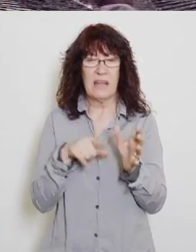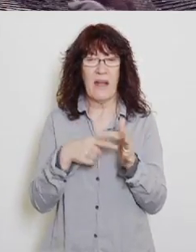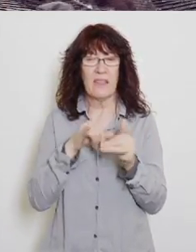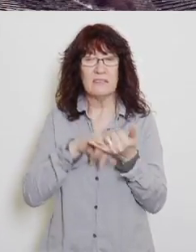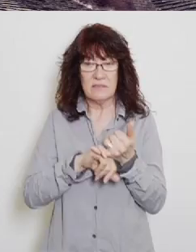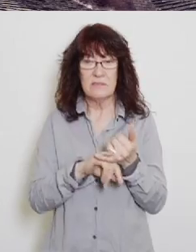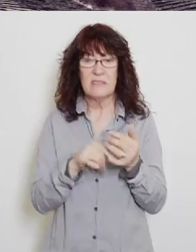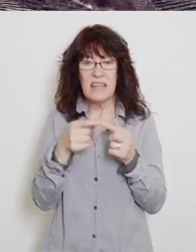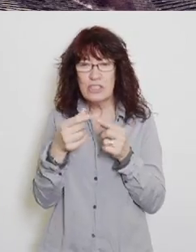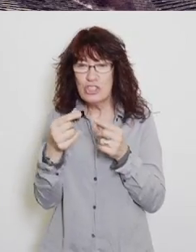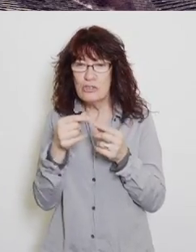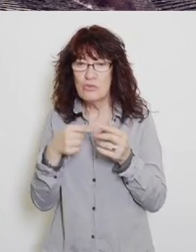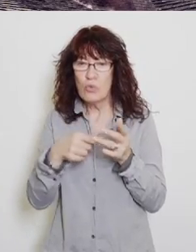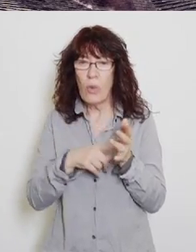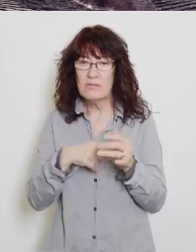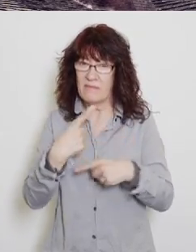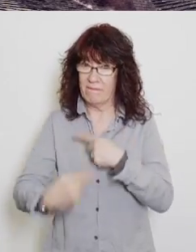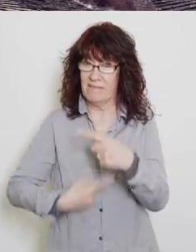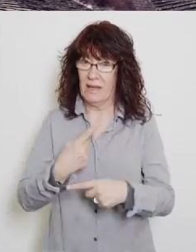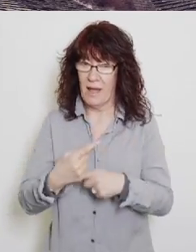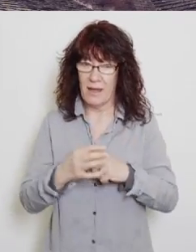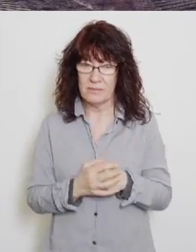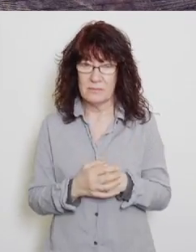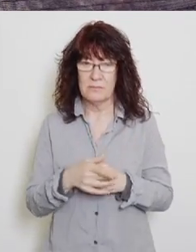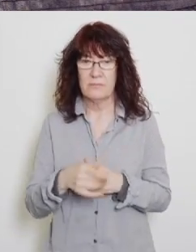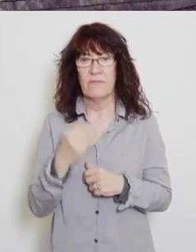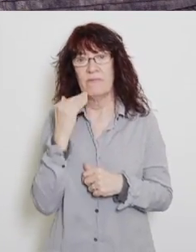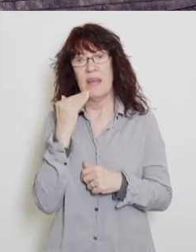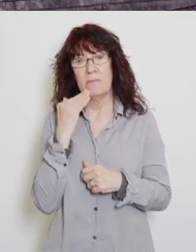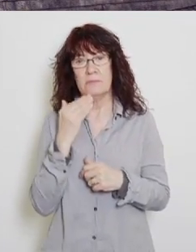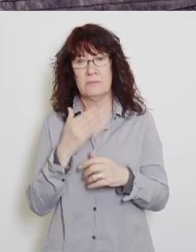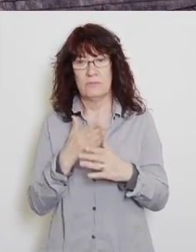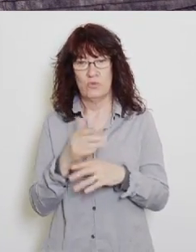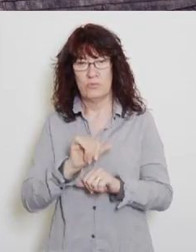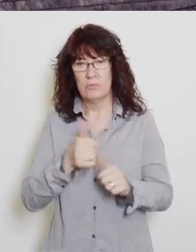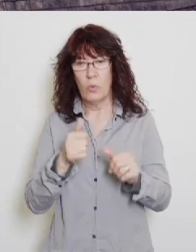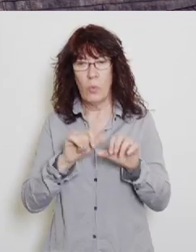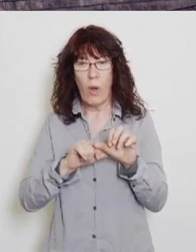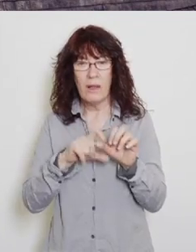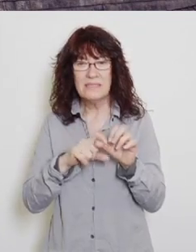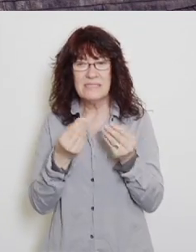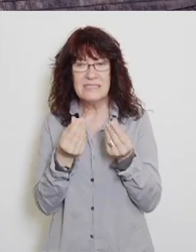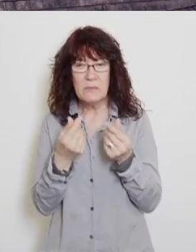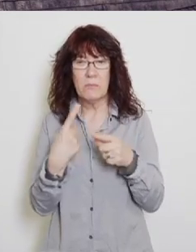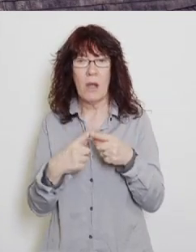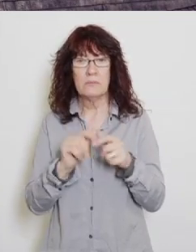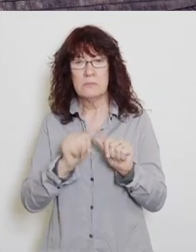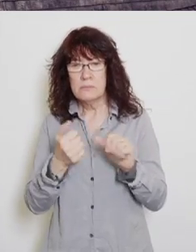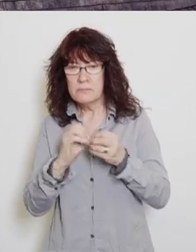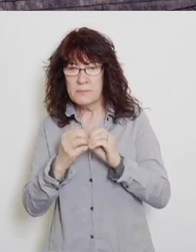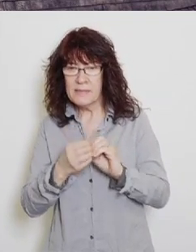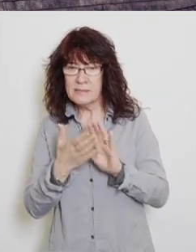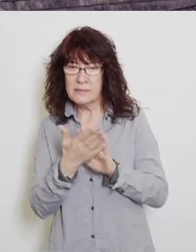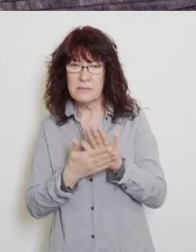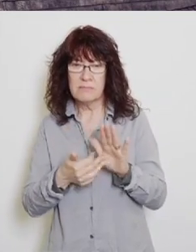year. The tools were famous for their superior quality and craftsmanship. They were exported to